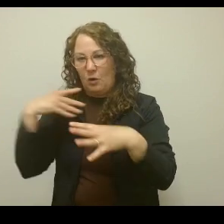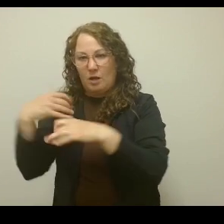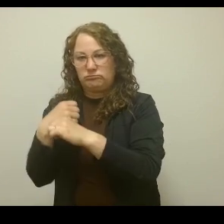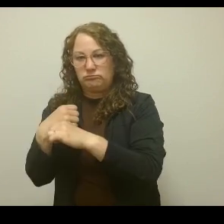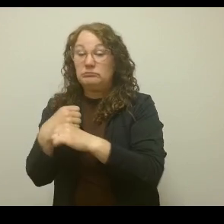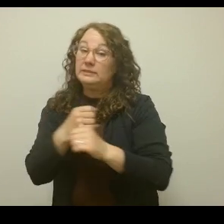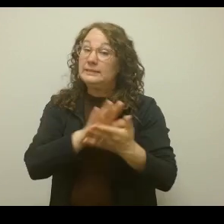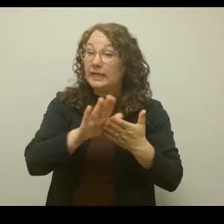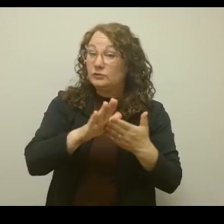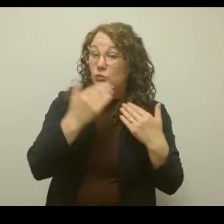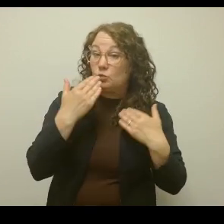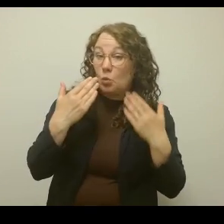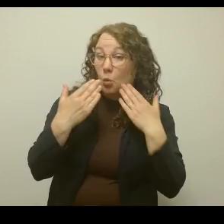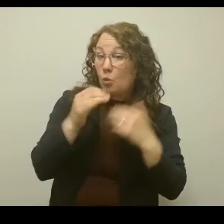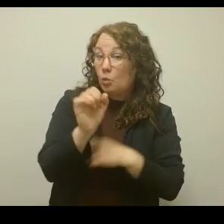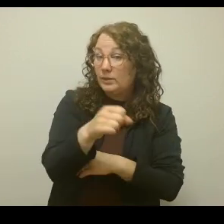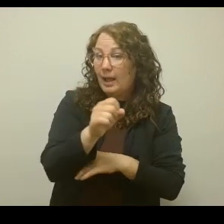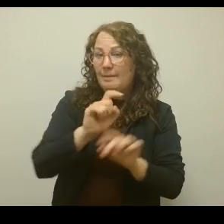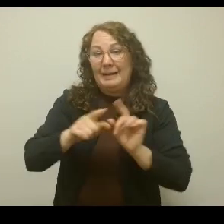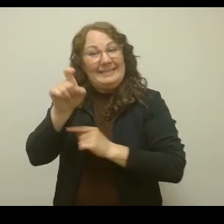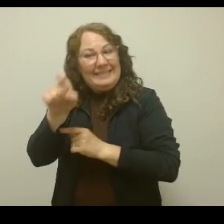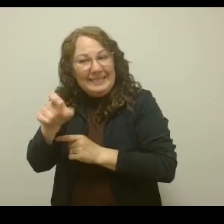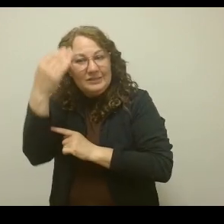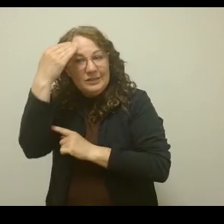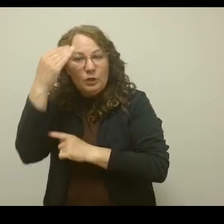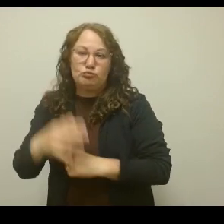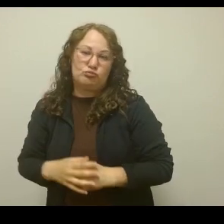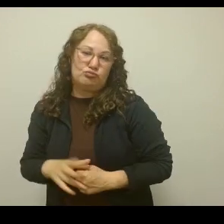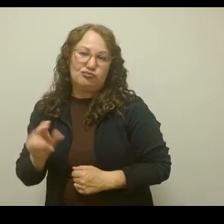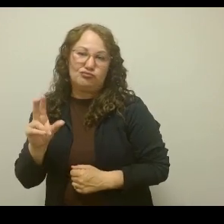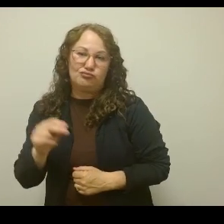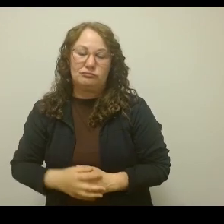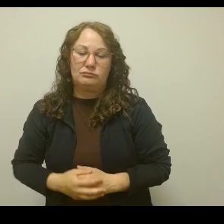nice to know information, not need to know information.